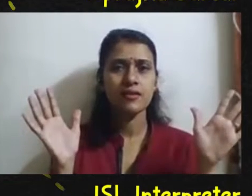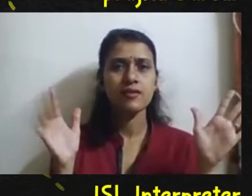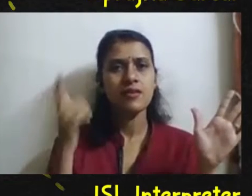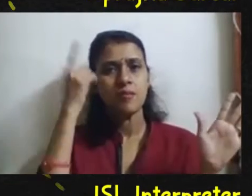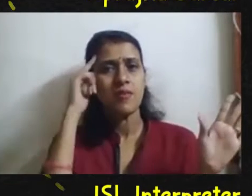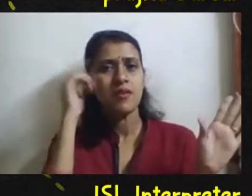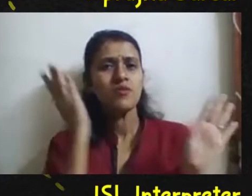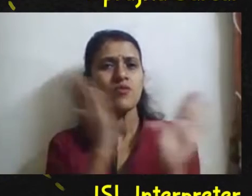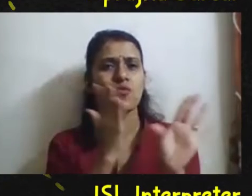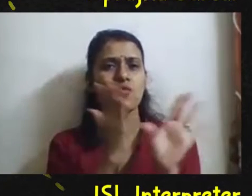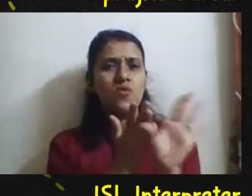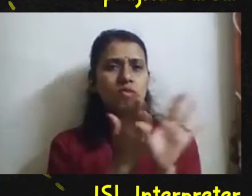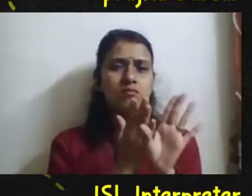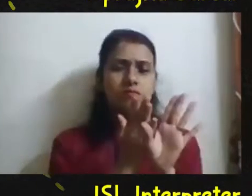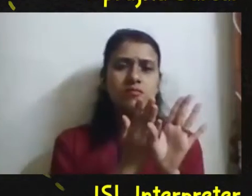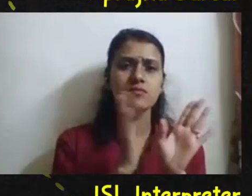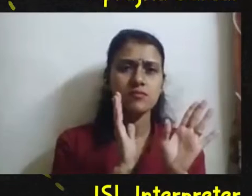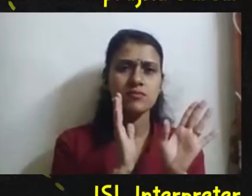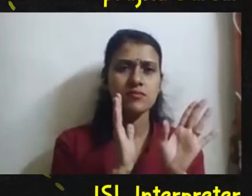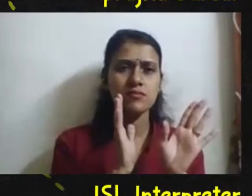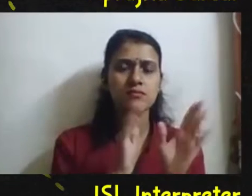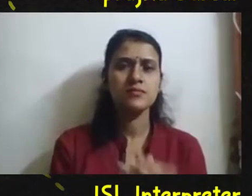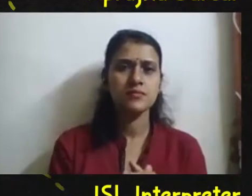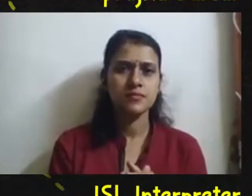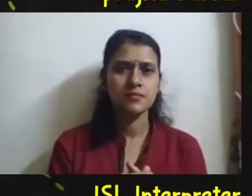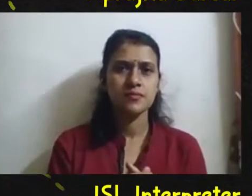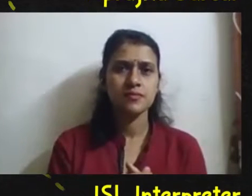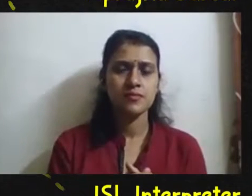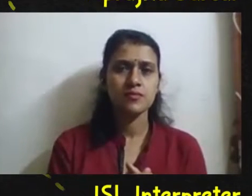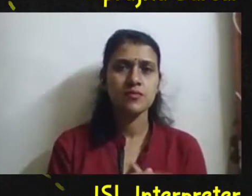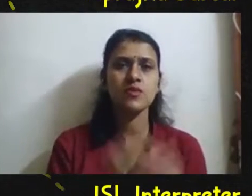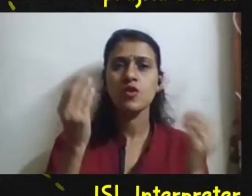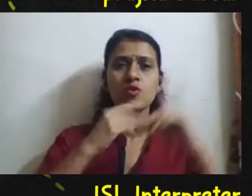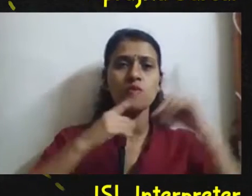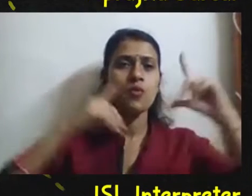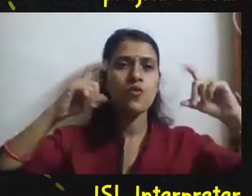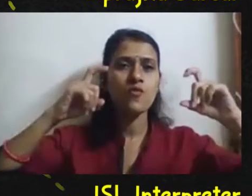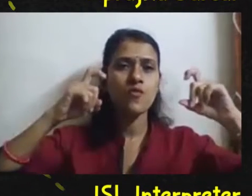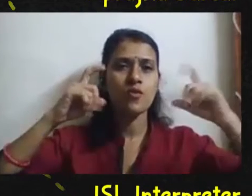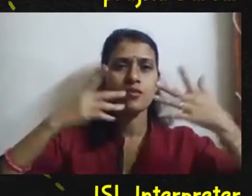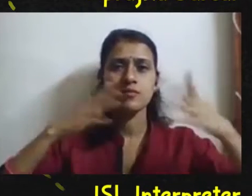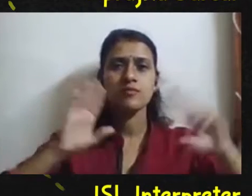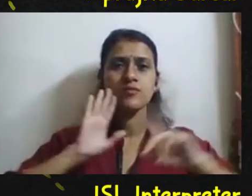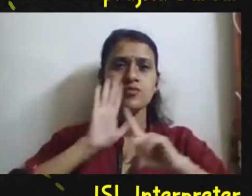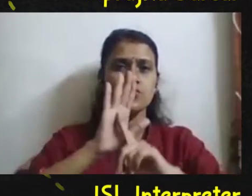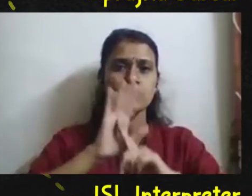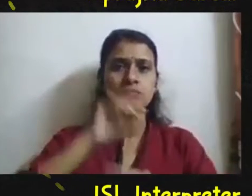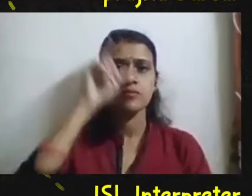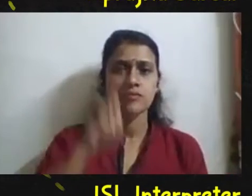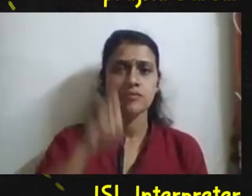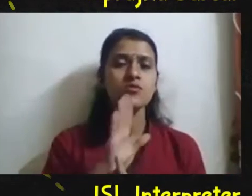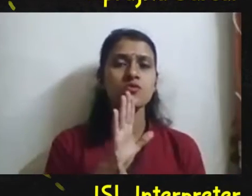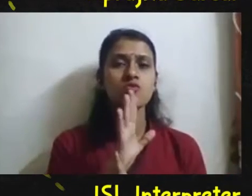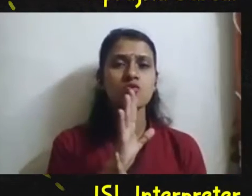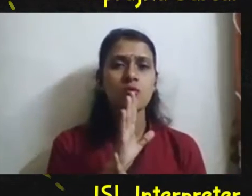find about Muslims' fertility. Here you have a photograph of the Shahi Imam talking to young